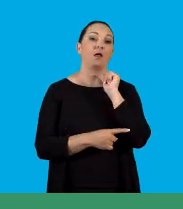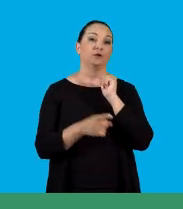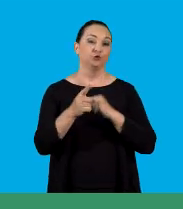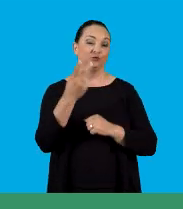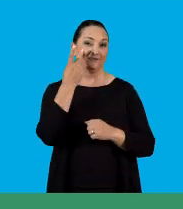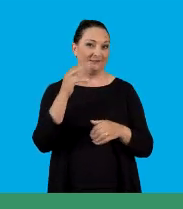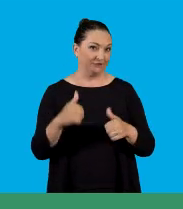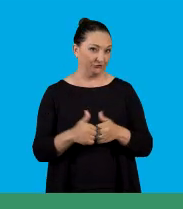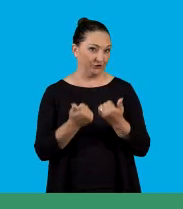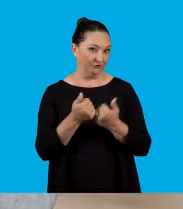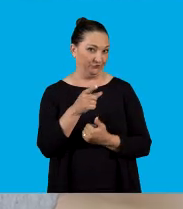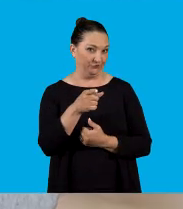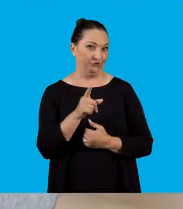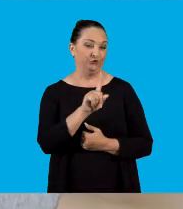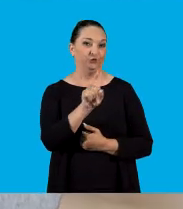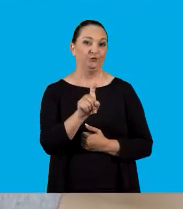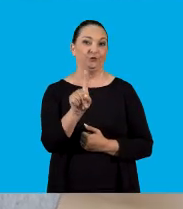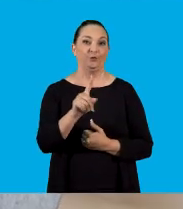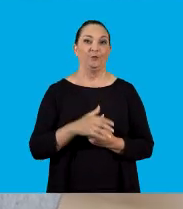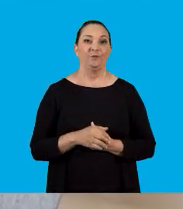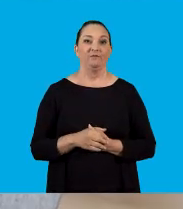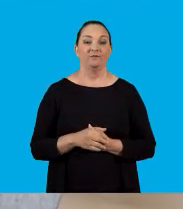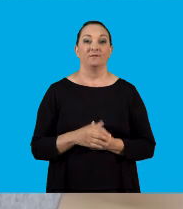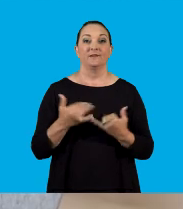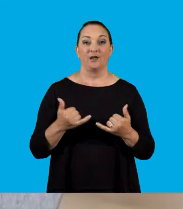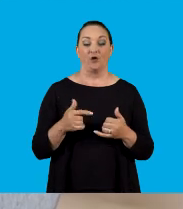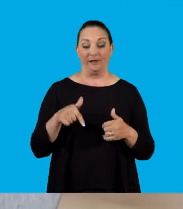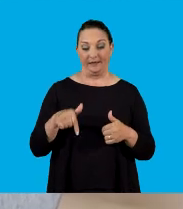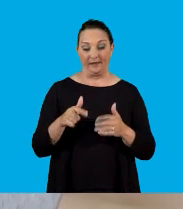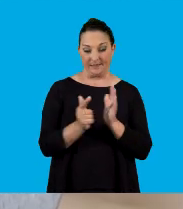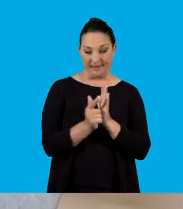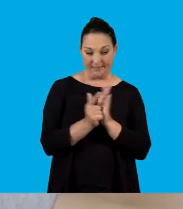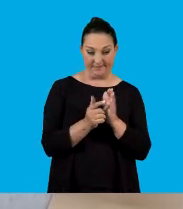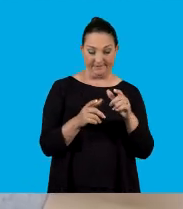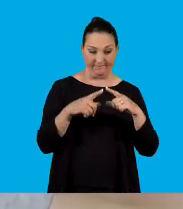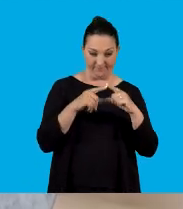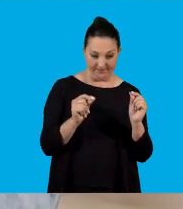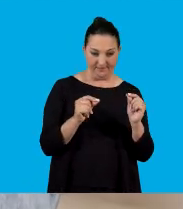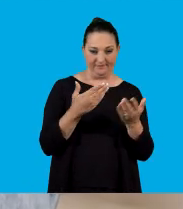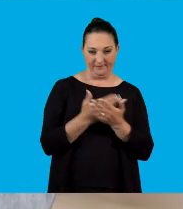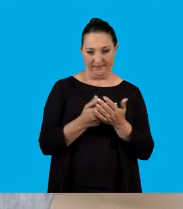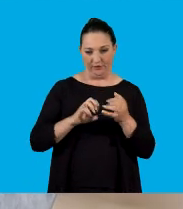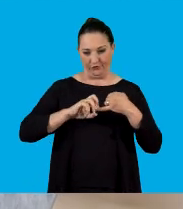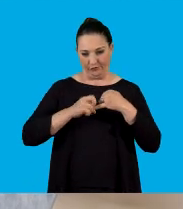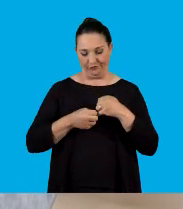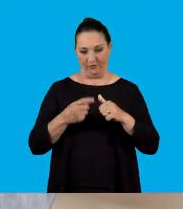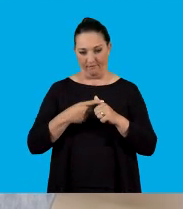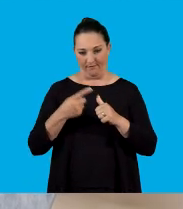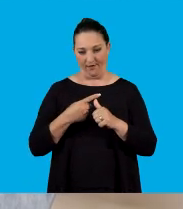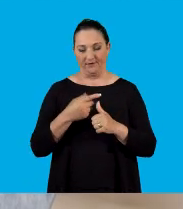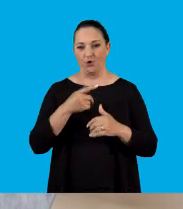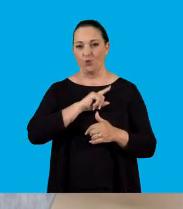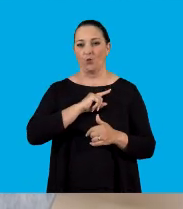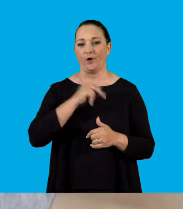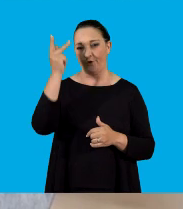challenge question to say, as we wrap up, as we finish here, you're going to sit there and try and answer this question to test your knowledge and see